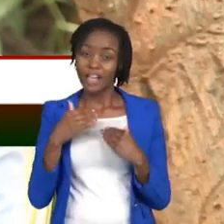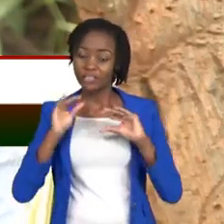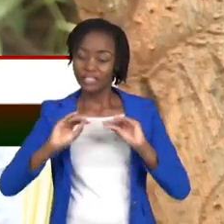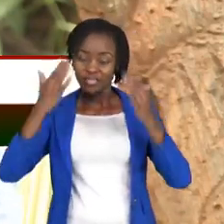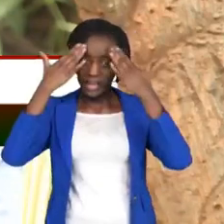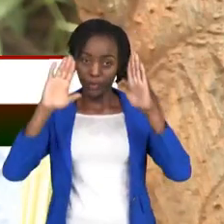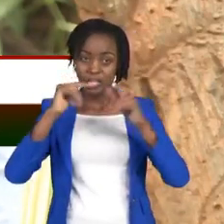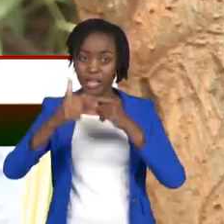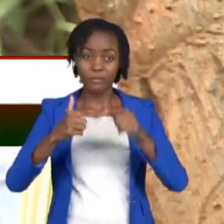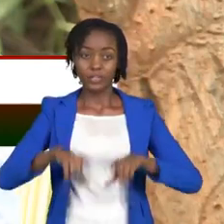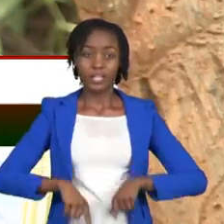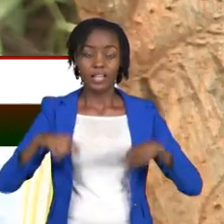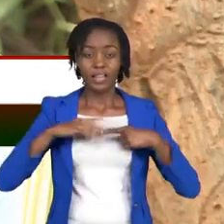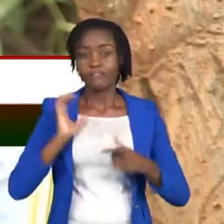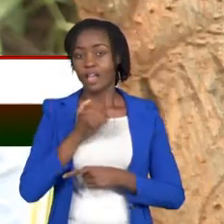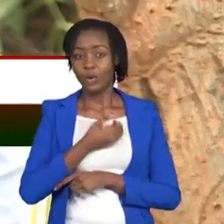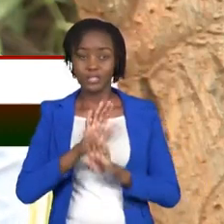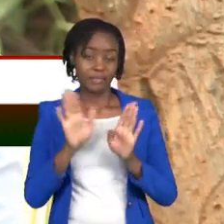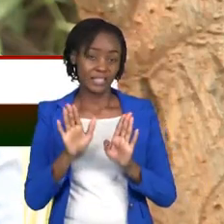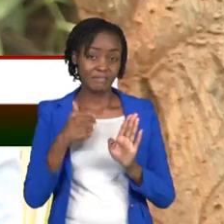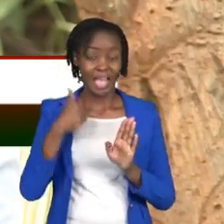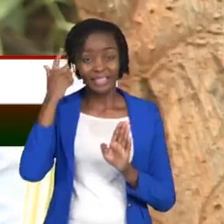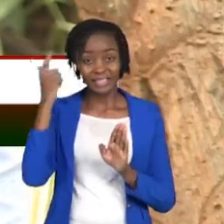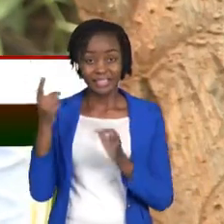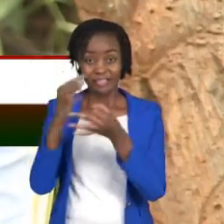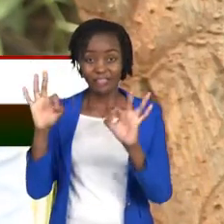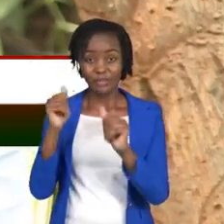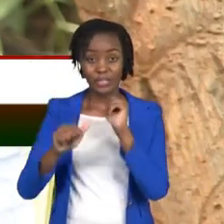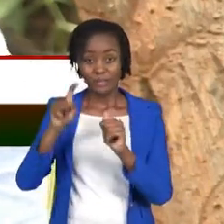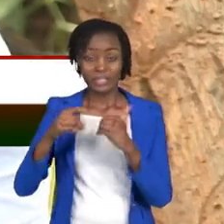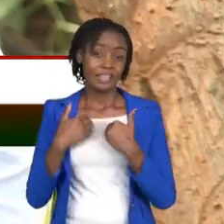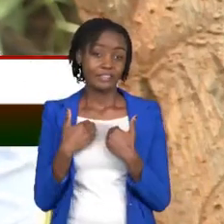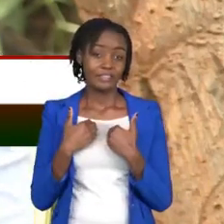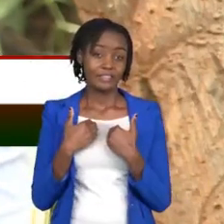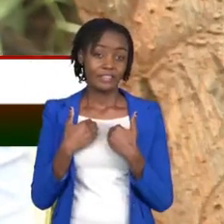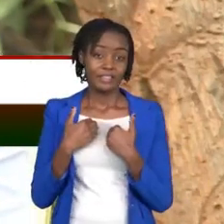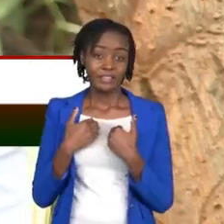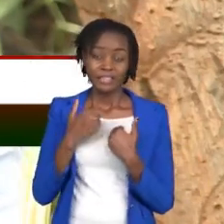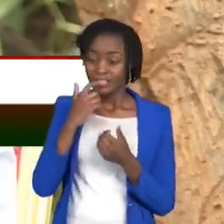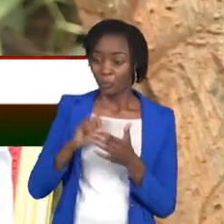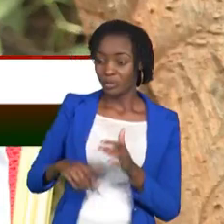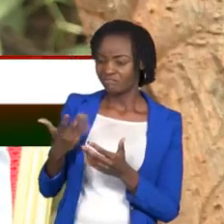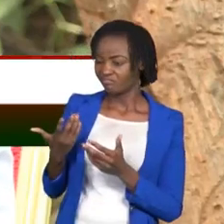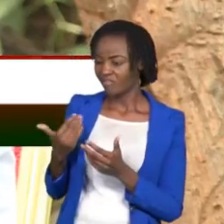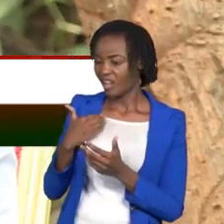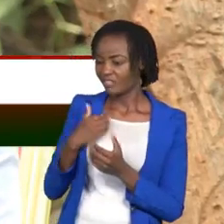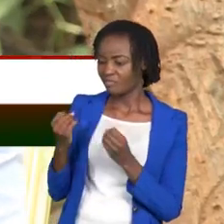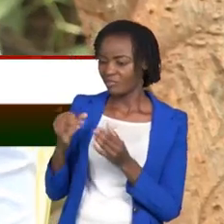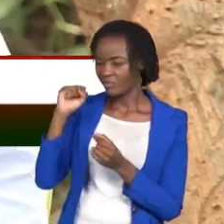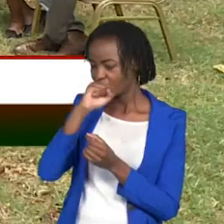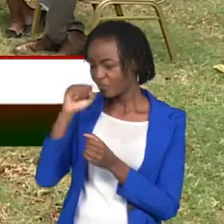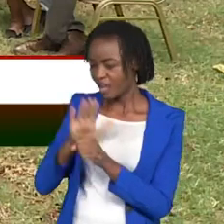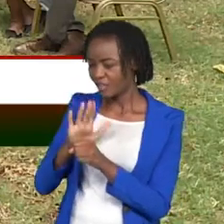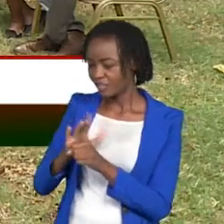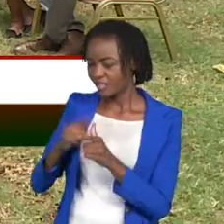what we are going through right now. And those are the freedoms that we are fighting for. Mm-hmm. And you know, that could look like, yo, we have so many street kids right now, we need